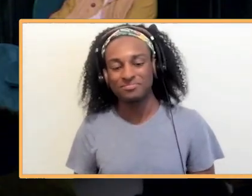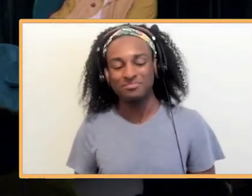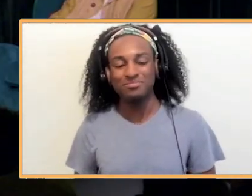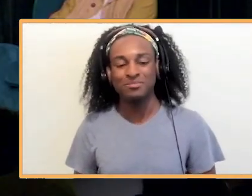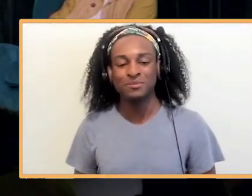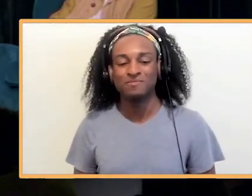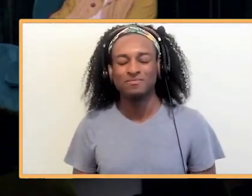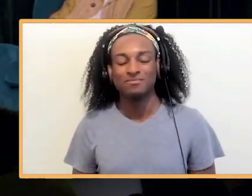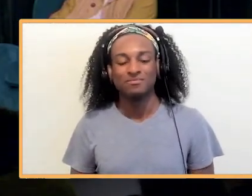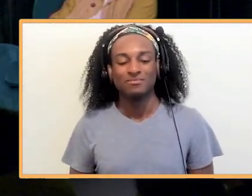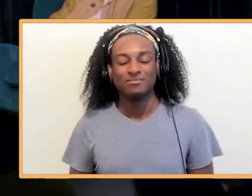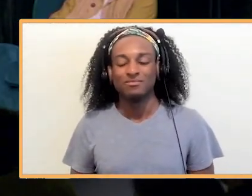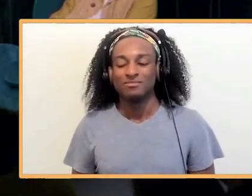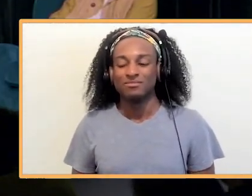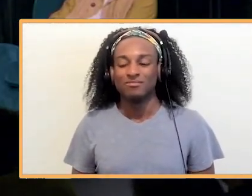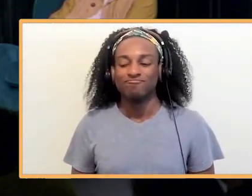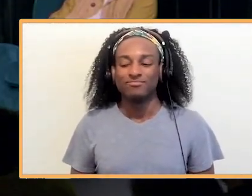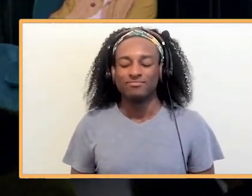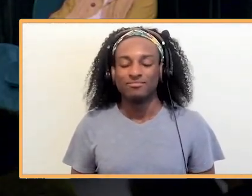know.